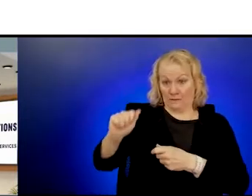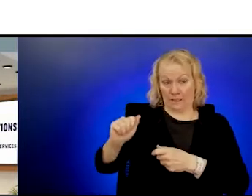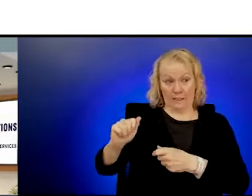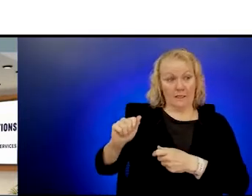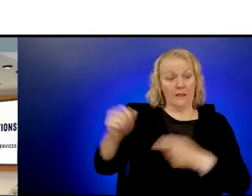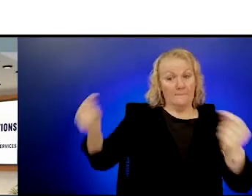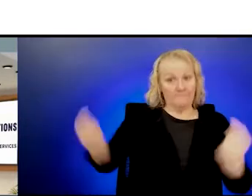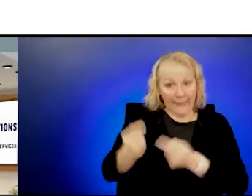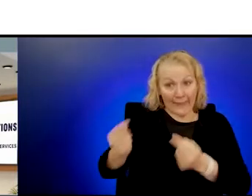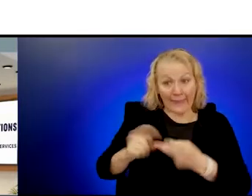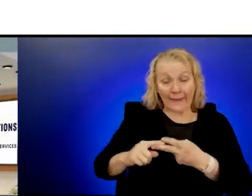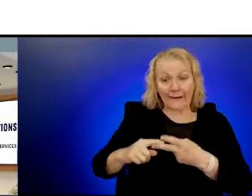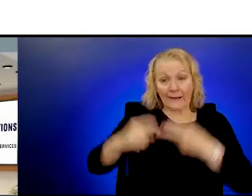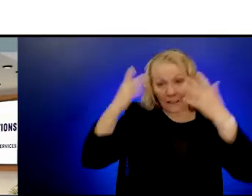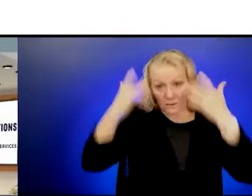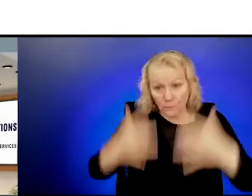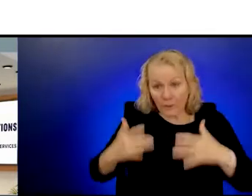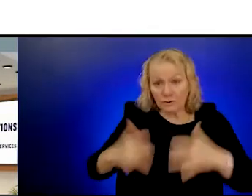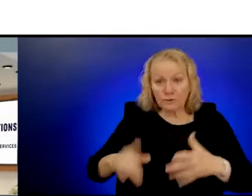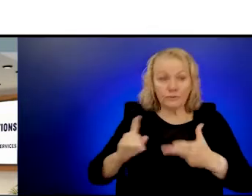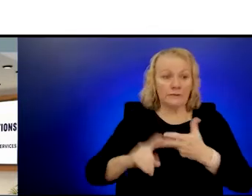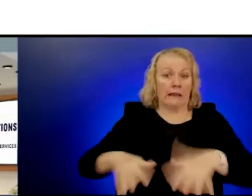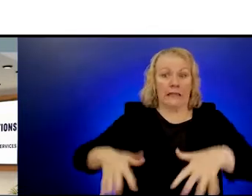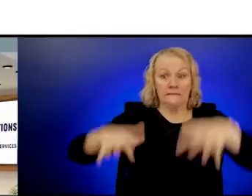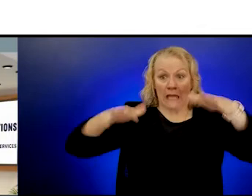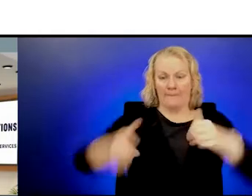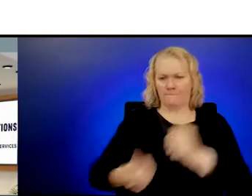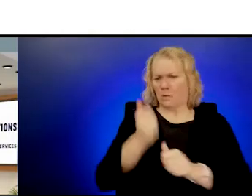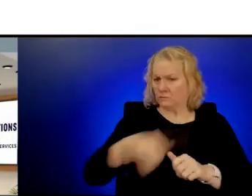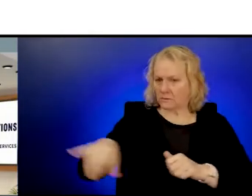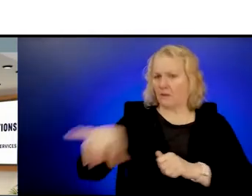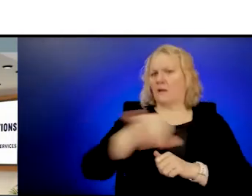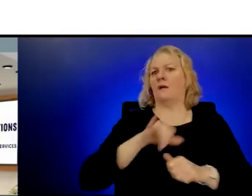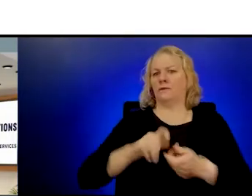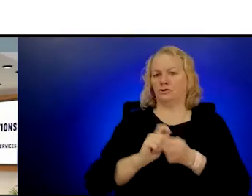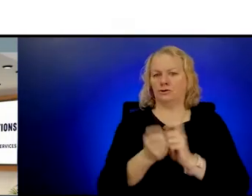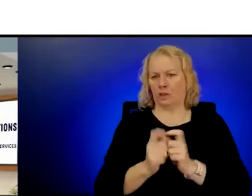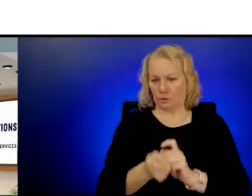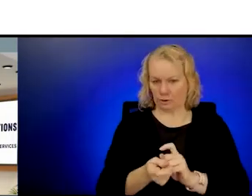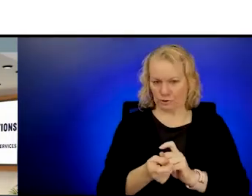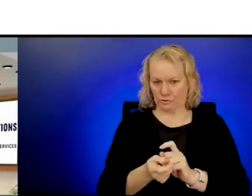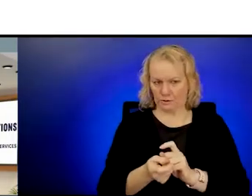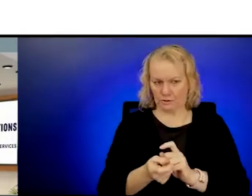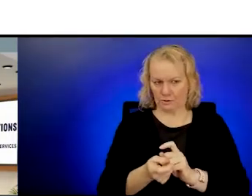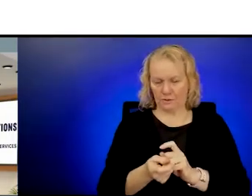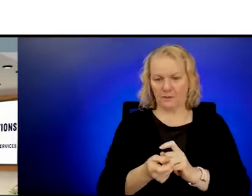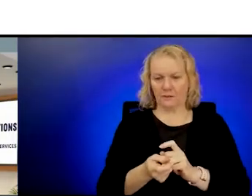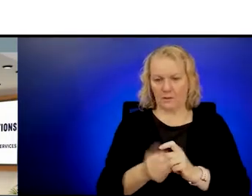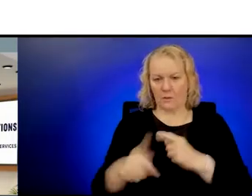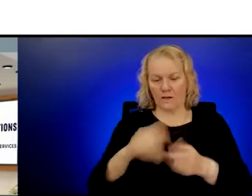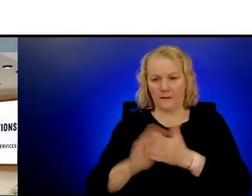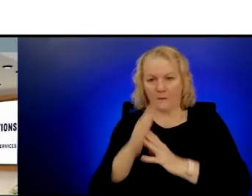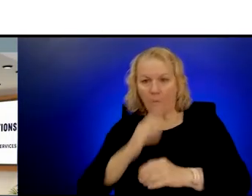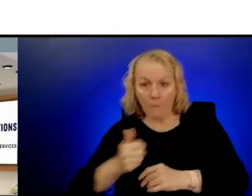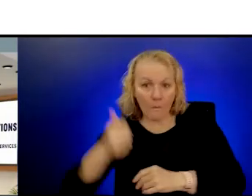and anxiety are among the most common changes of years lived with disability, or most